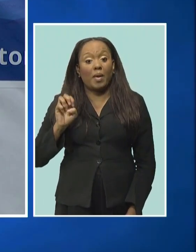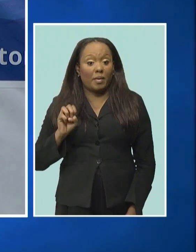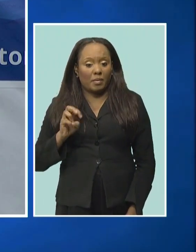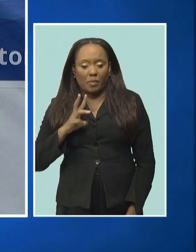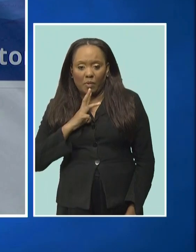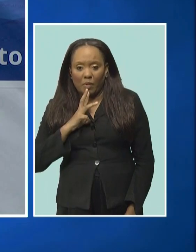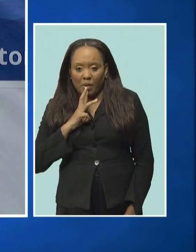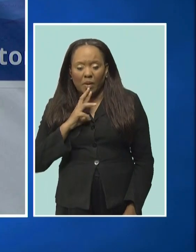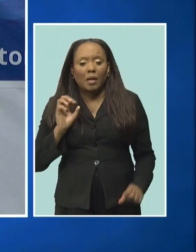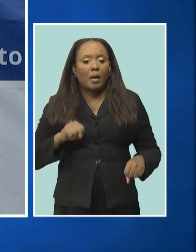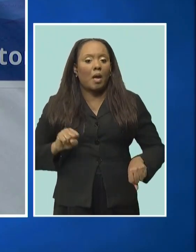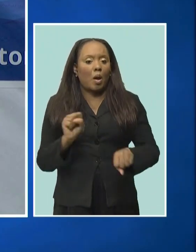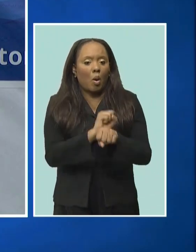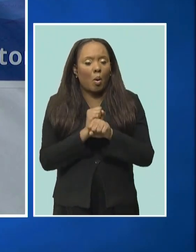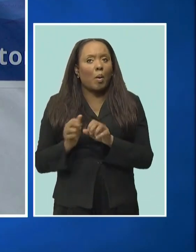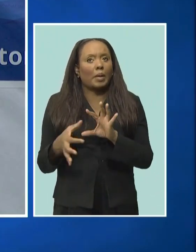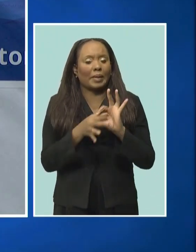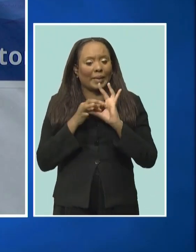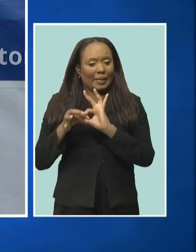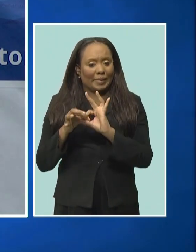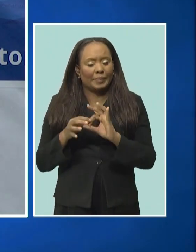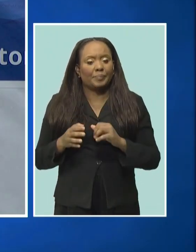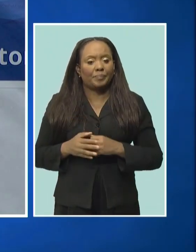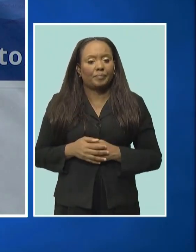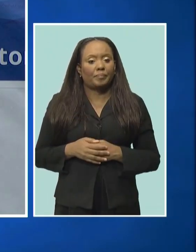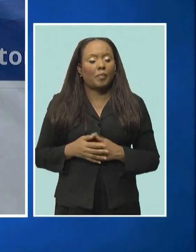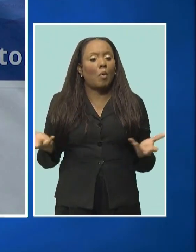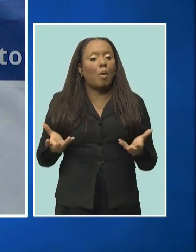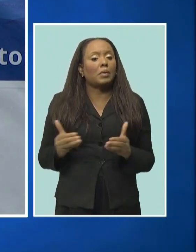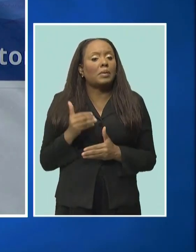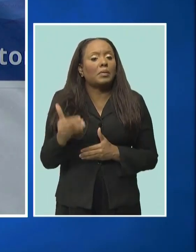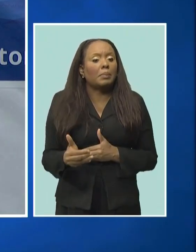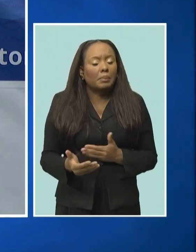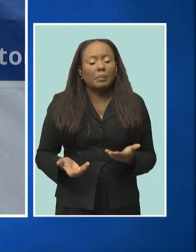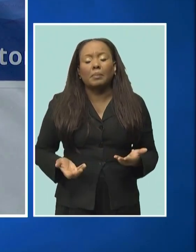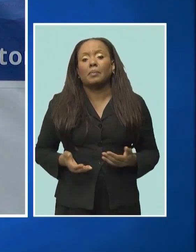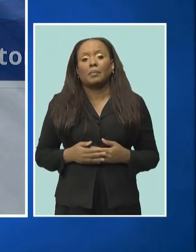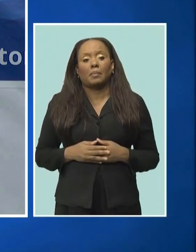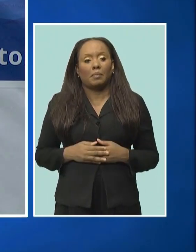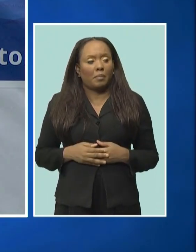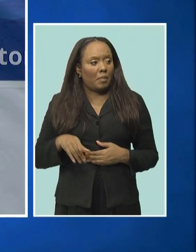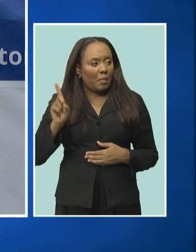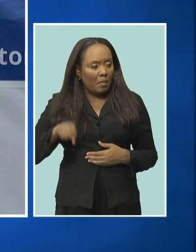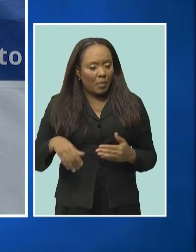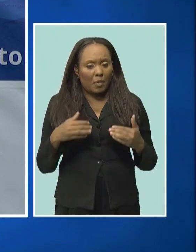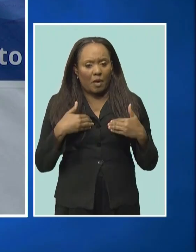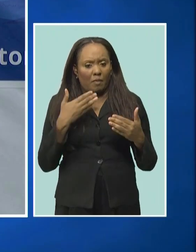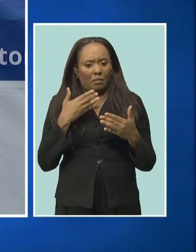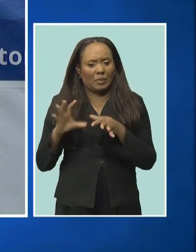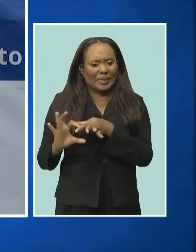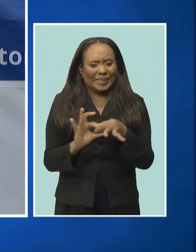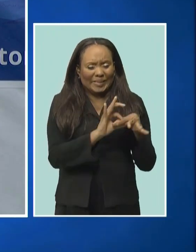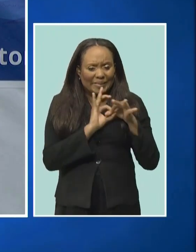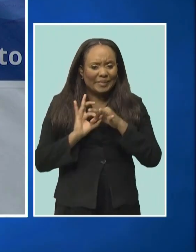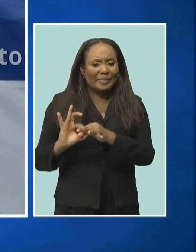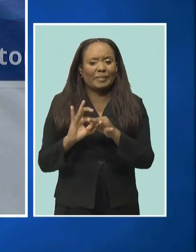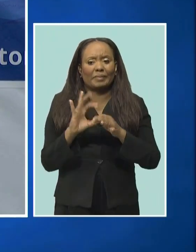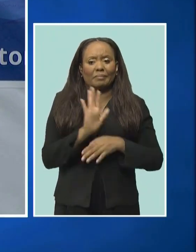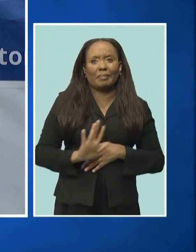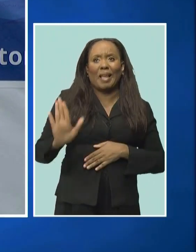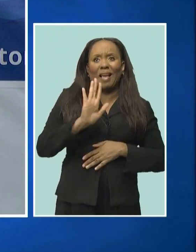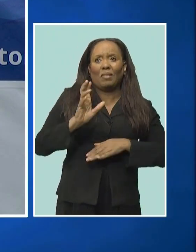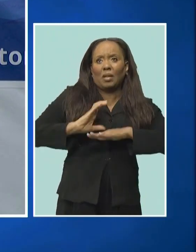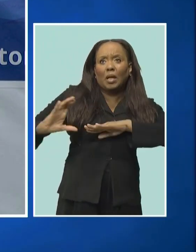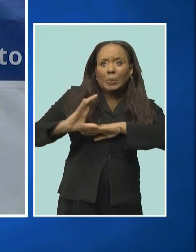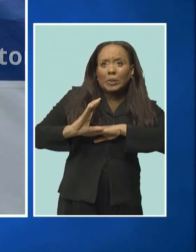within individual countries. The next step, therefore, should be fostering consistent cooperation within the region,